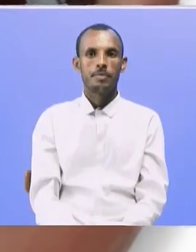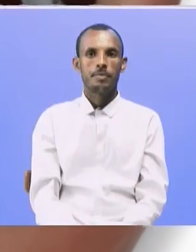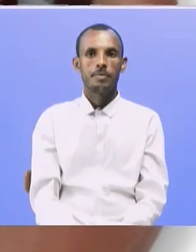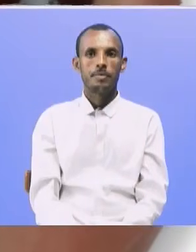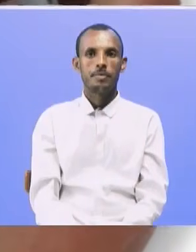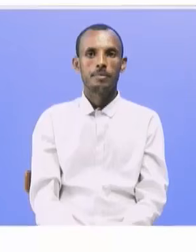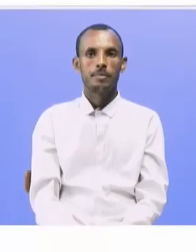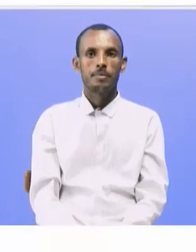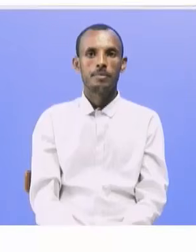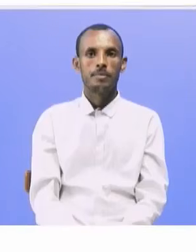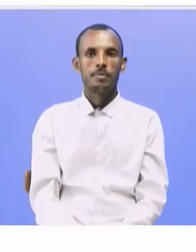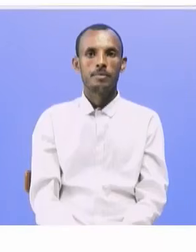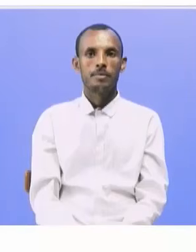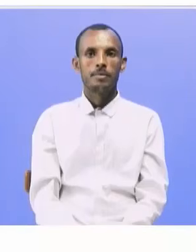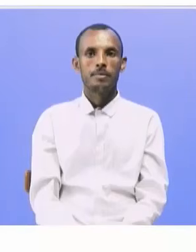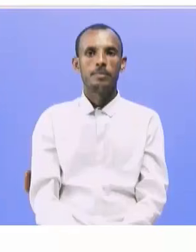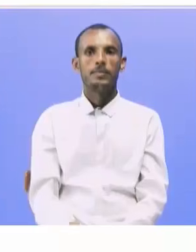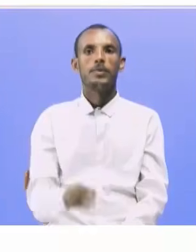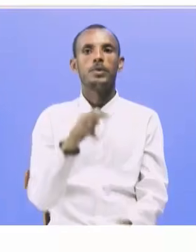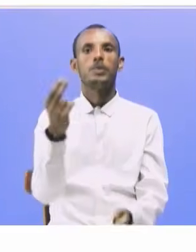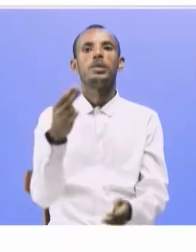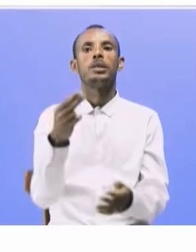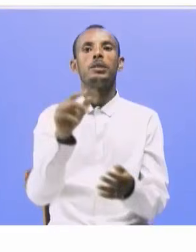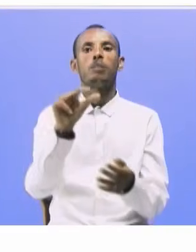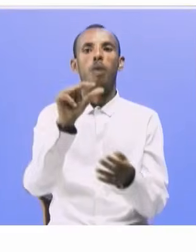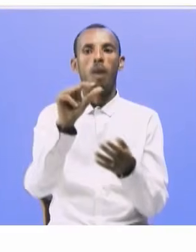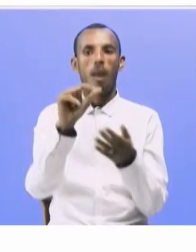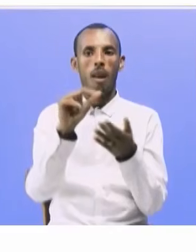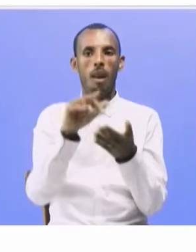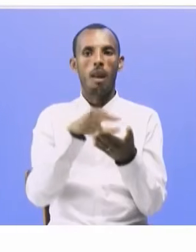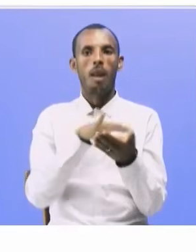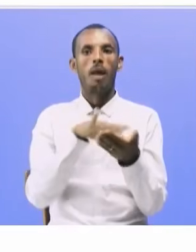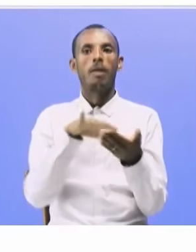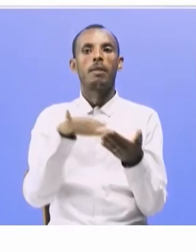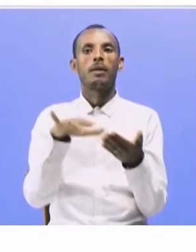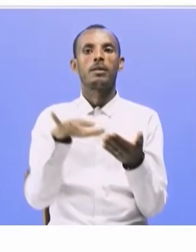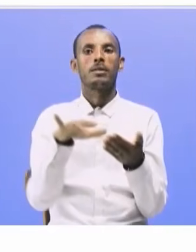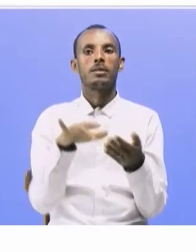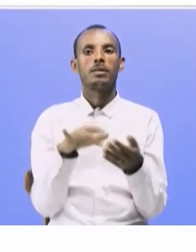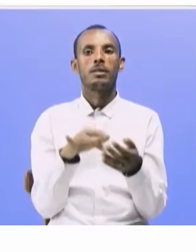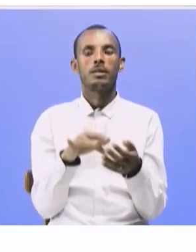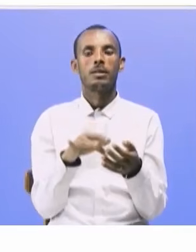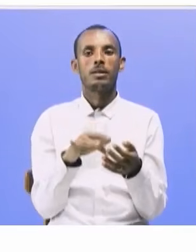letters. We use small letters to list